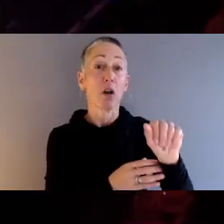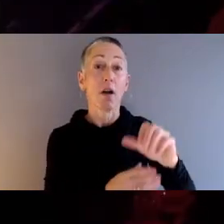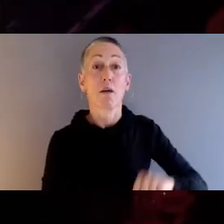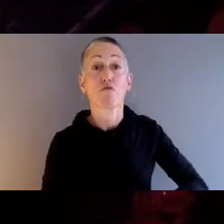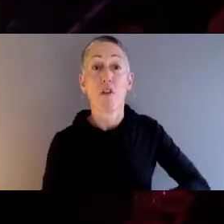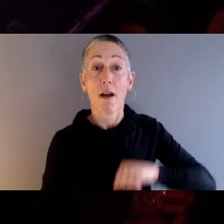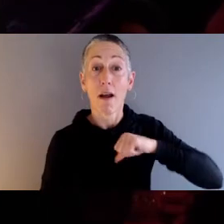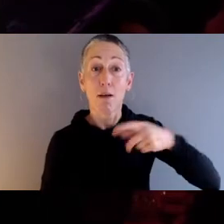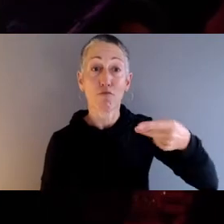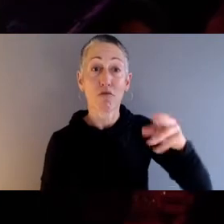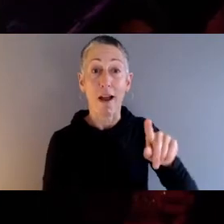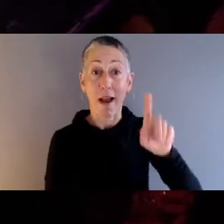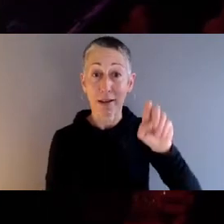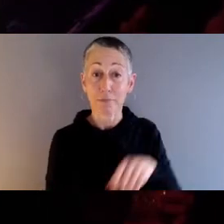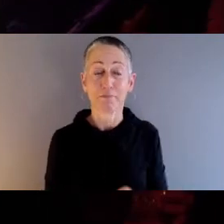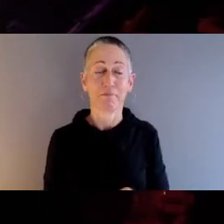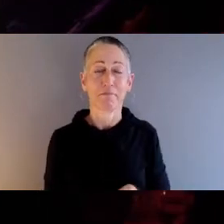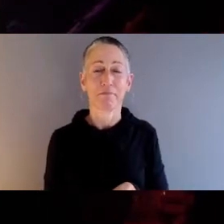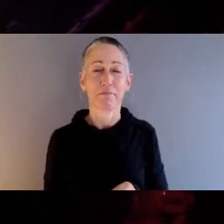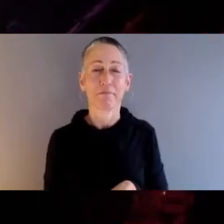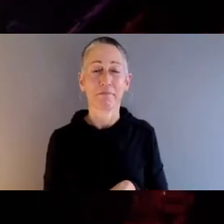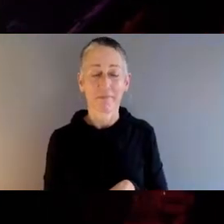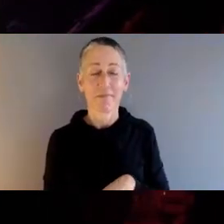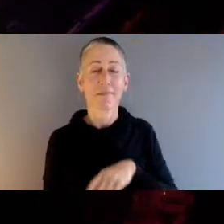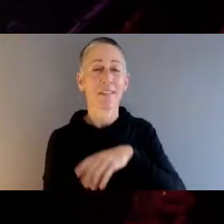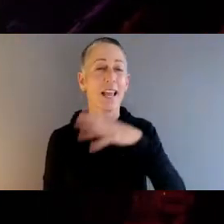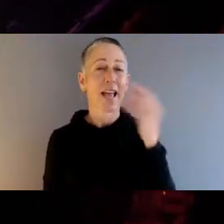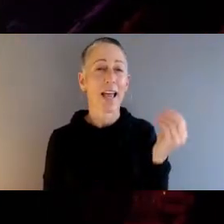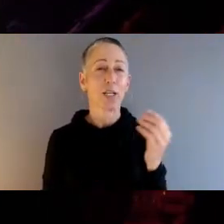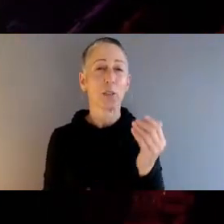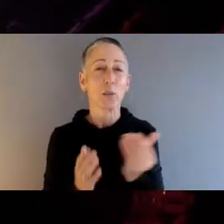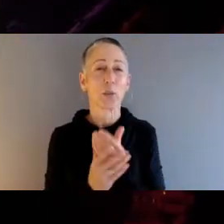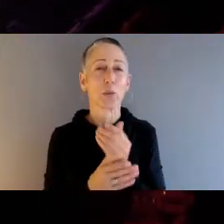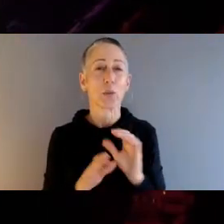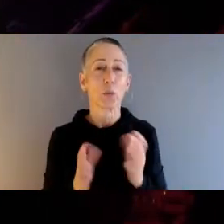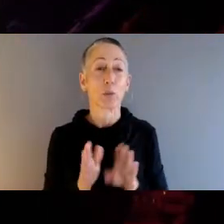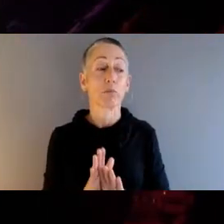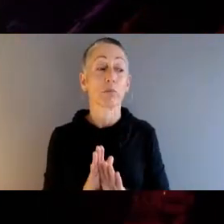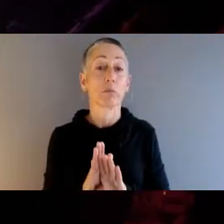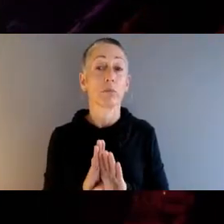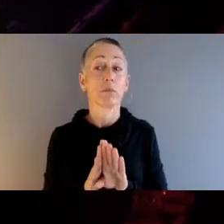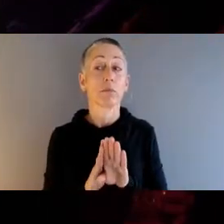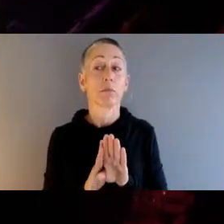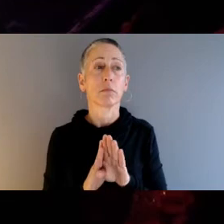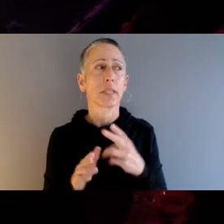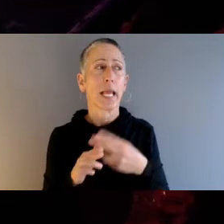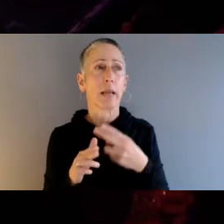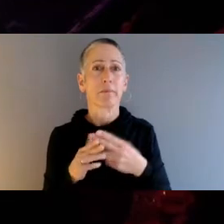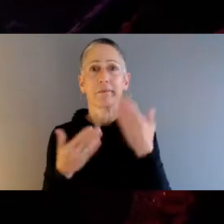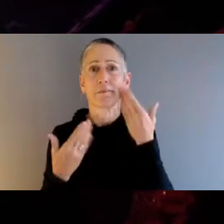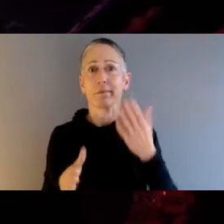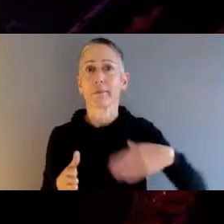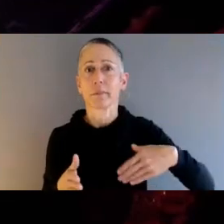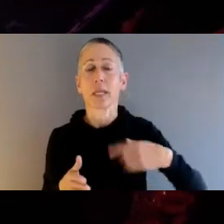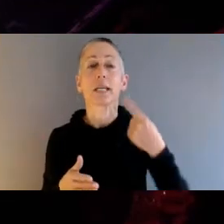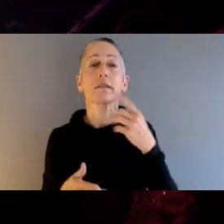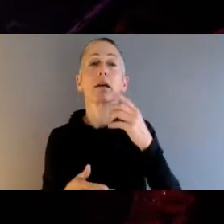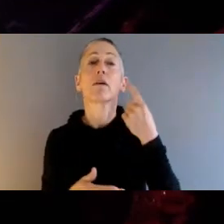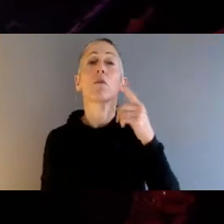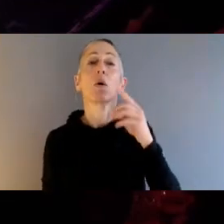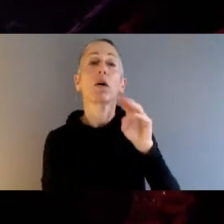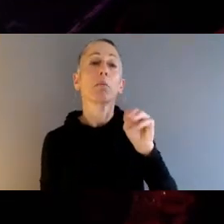And we're building a group. It's just about to come to launch. It's called Maestras. Well, I don't know what it's going to be called yet, but it's for Maestras of Color. And